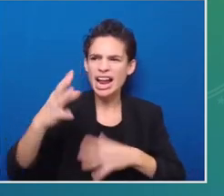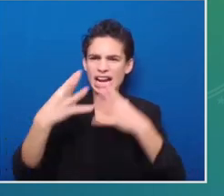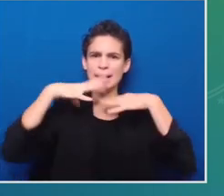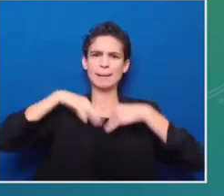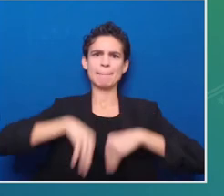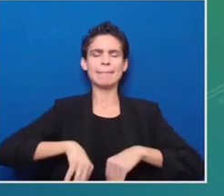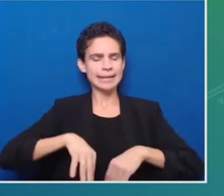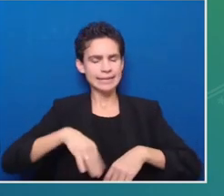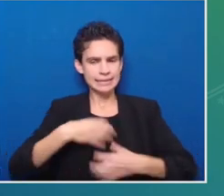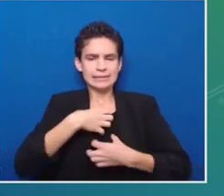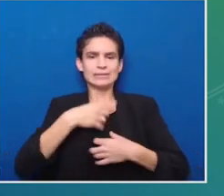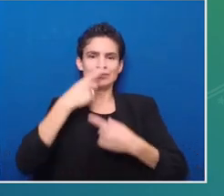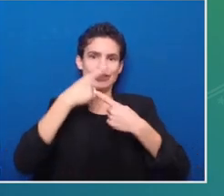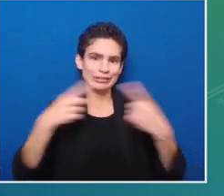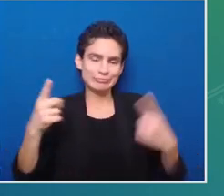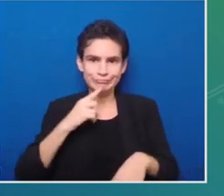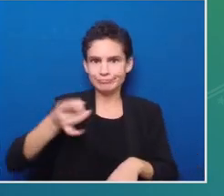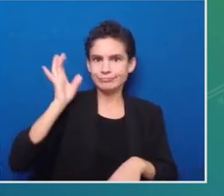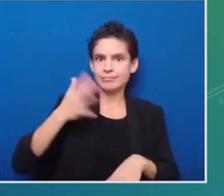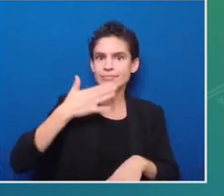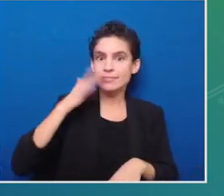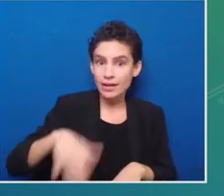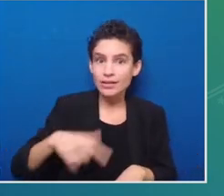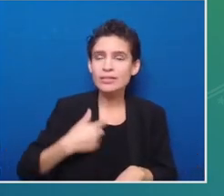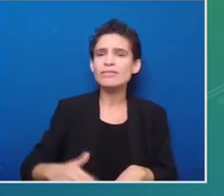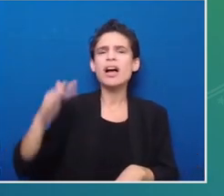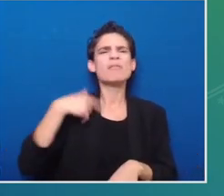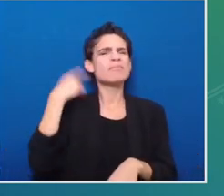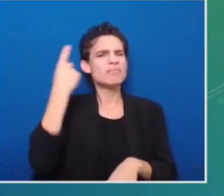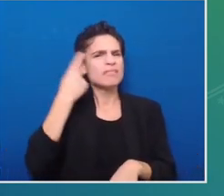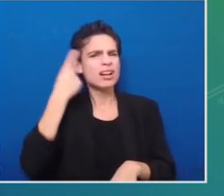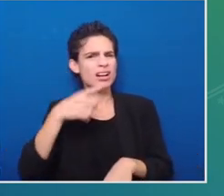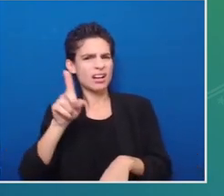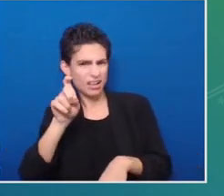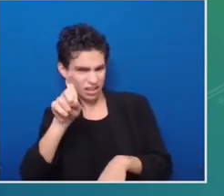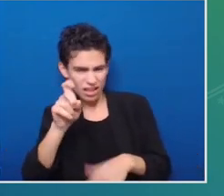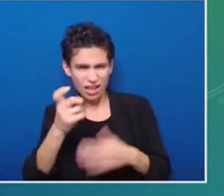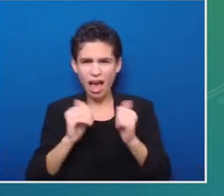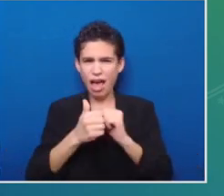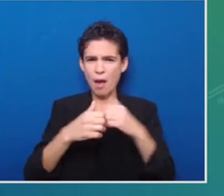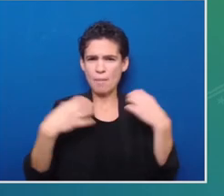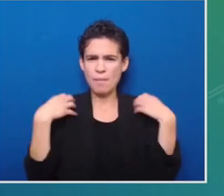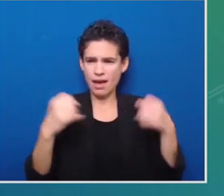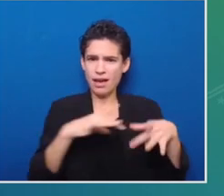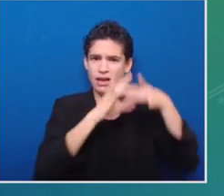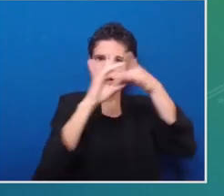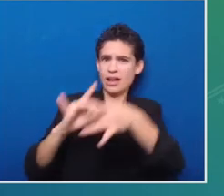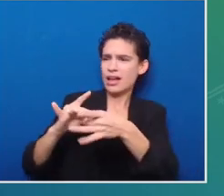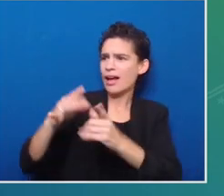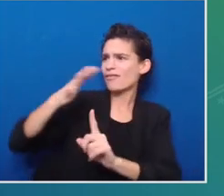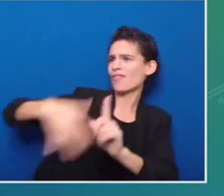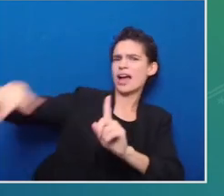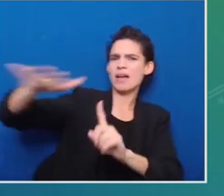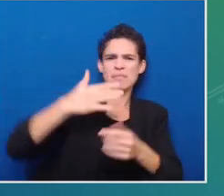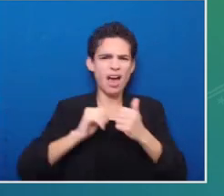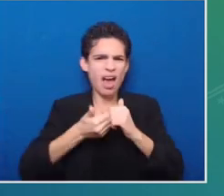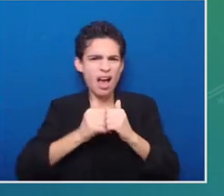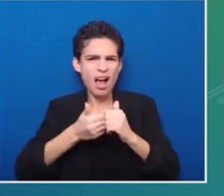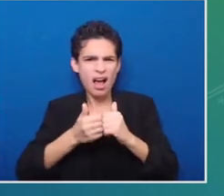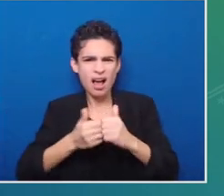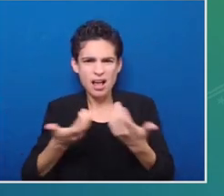bad. I've always been curious about the connections between our environment and our health, how the world around